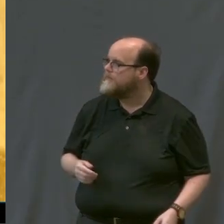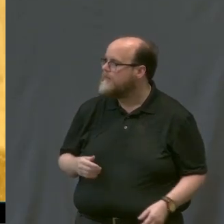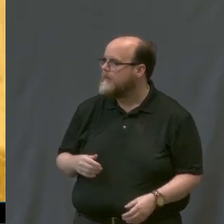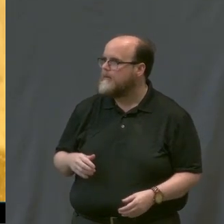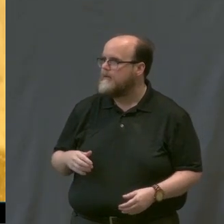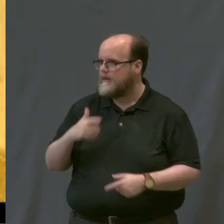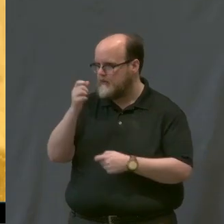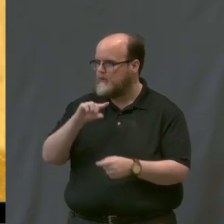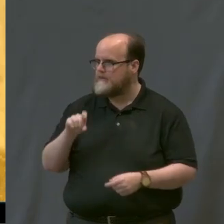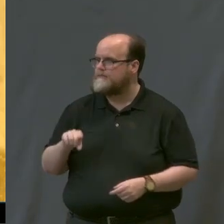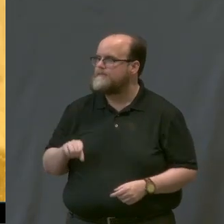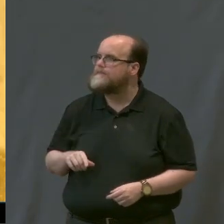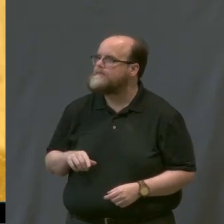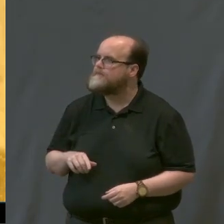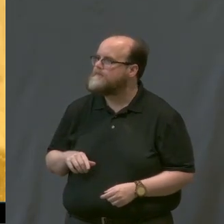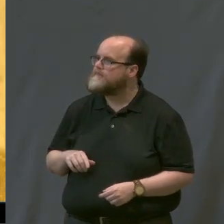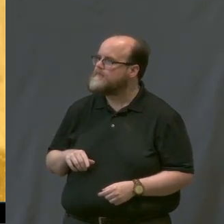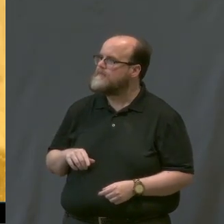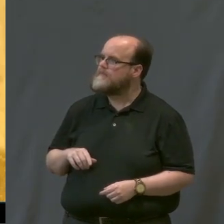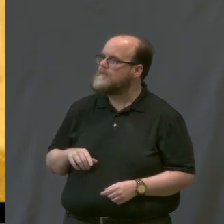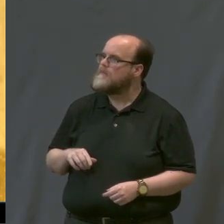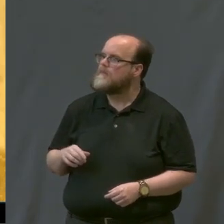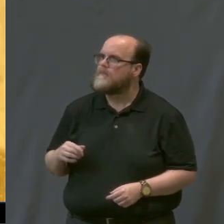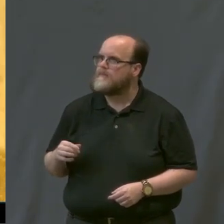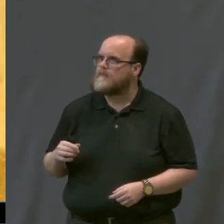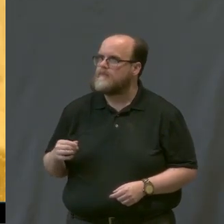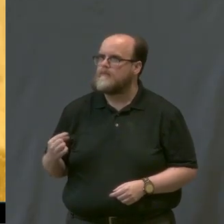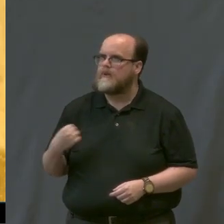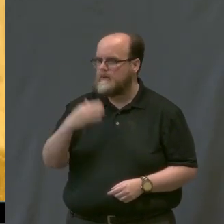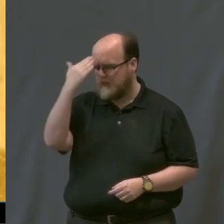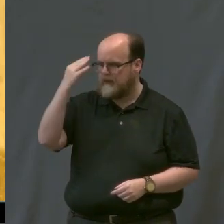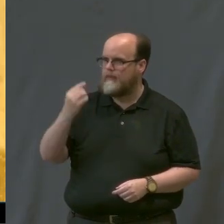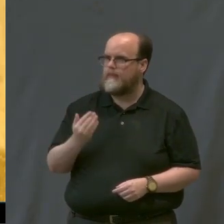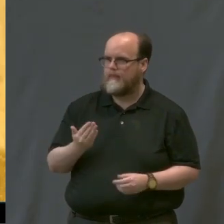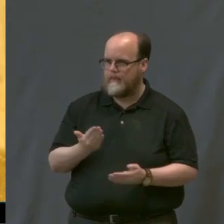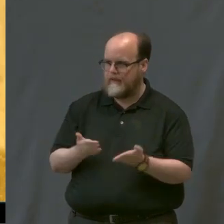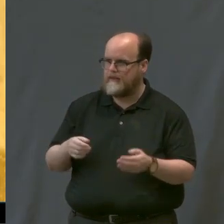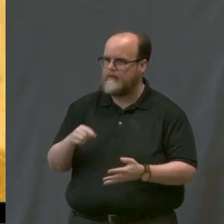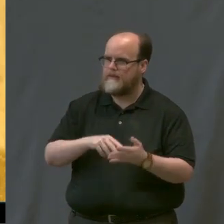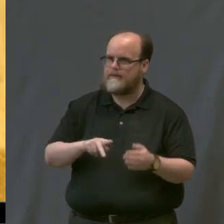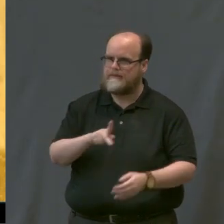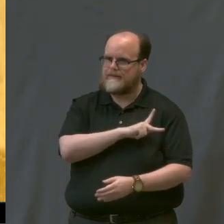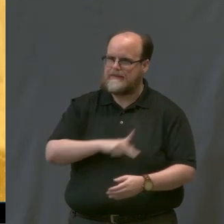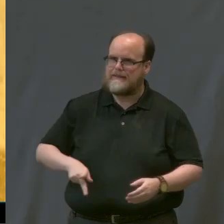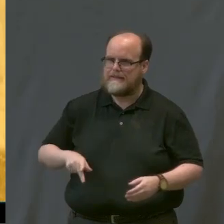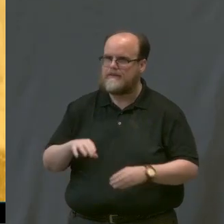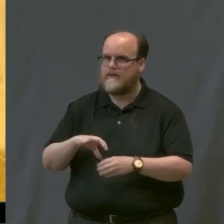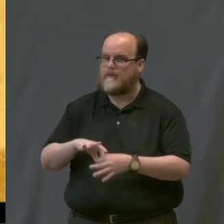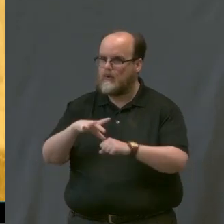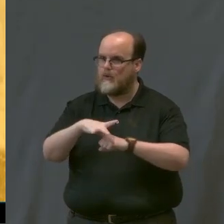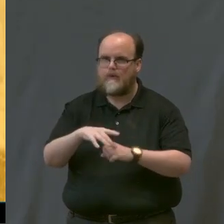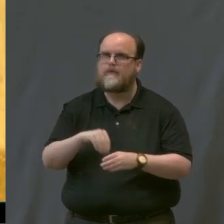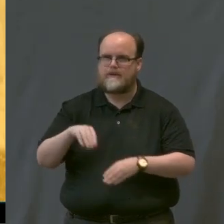Interesting question, though. We know one thing for sure. These kings of the earth are in trouble. And they're going to